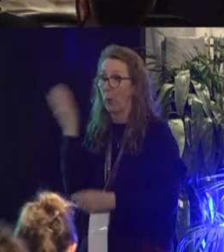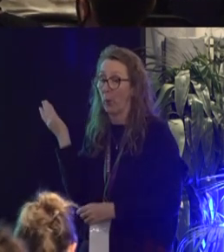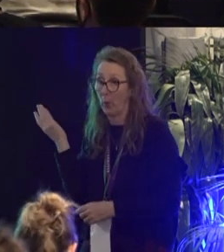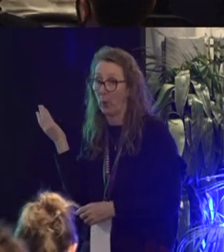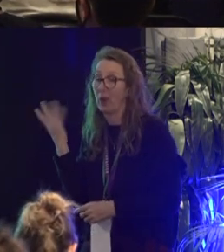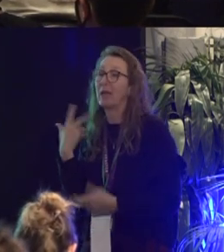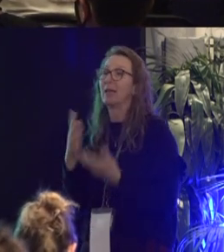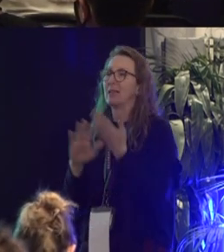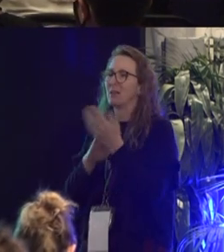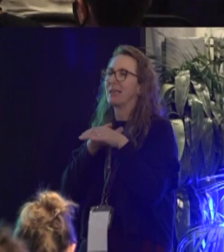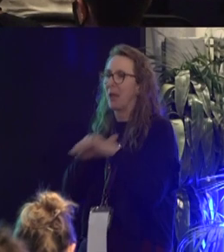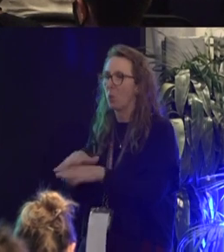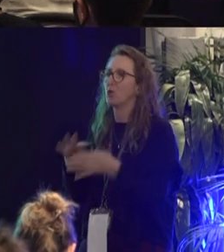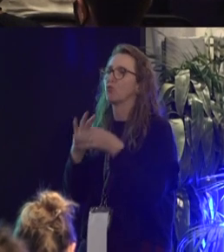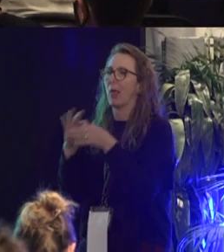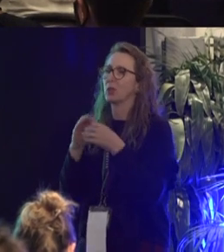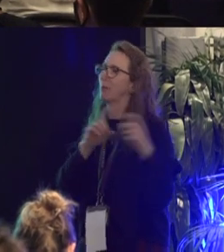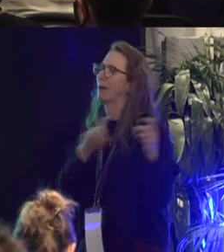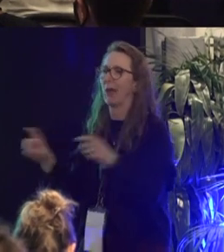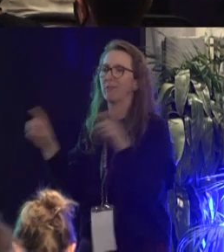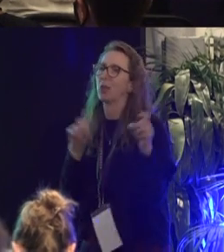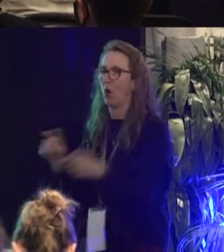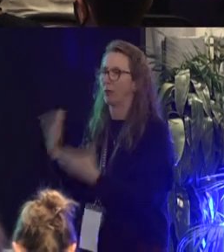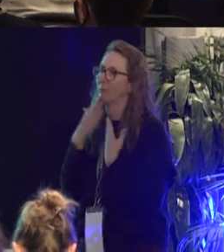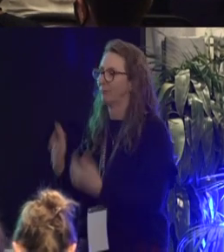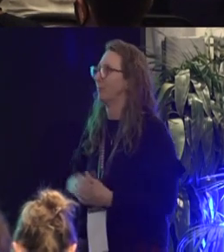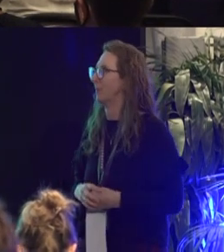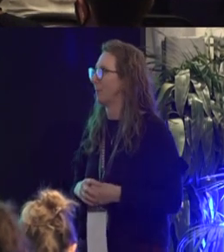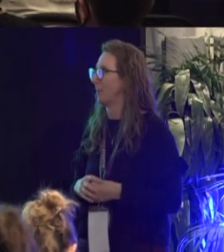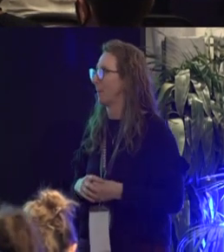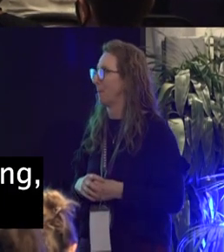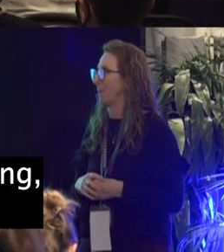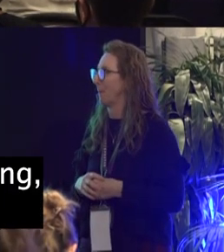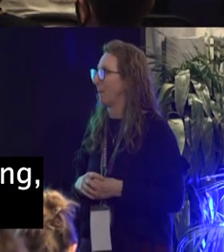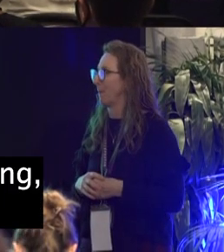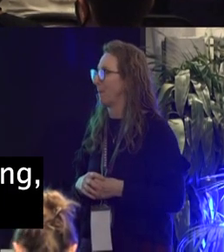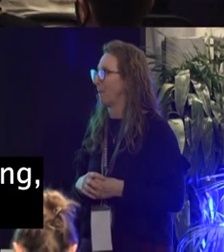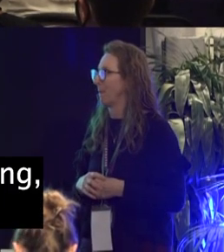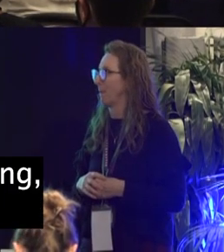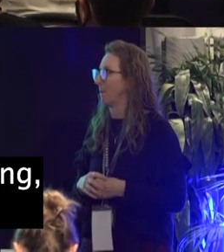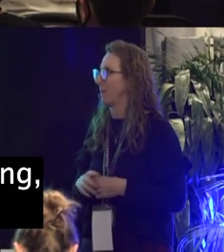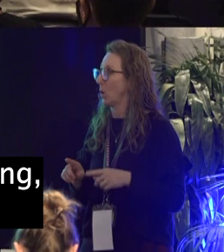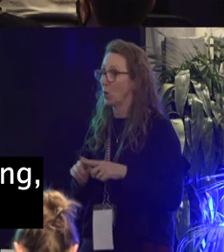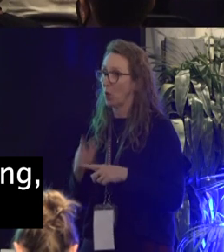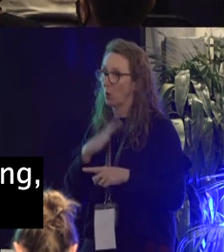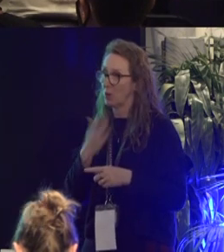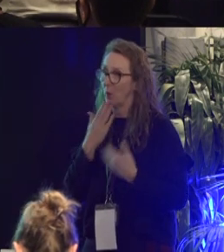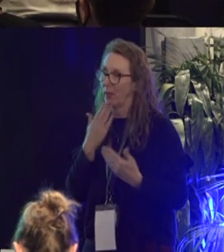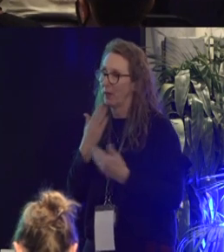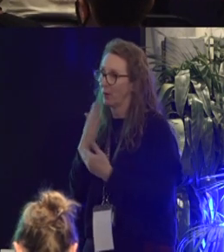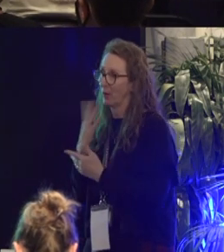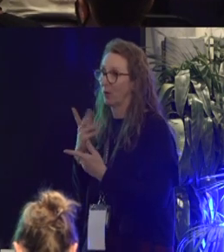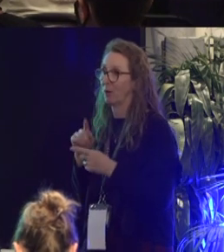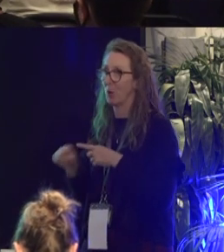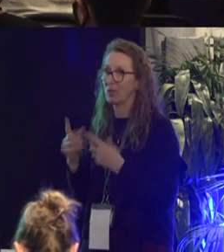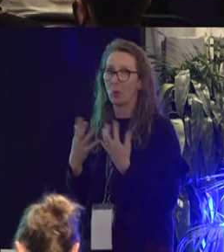networks and it's about relationships. So carry on doing that. I've also wanted to do some thanking, mostly to the crew that have got